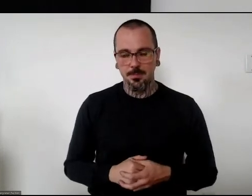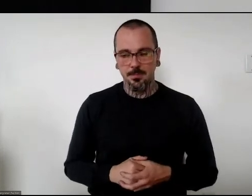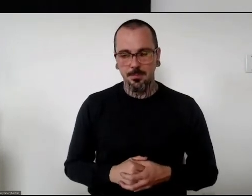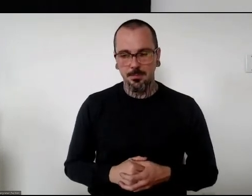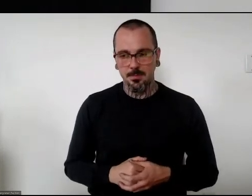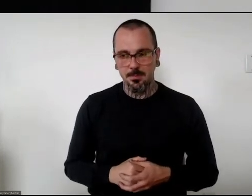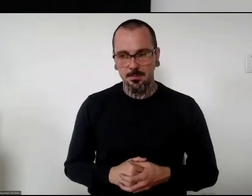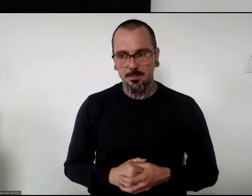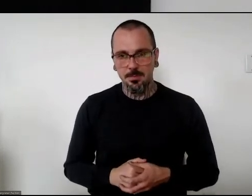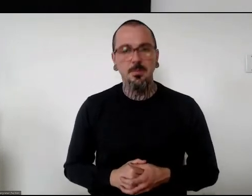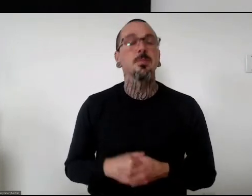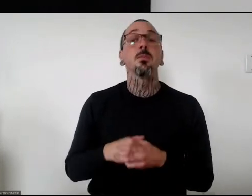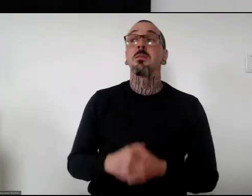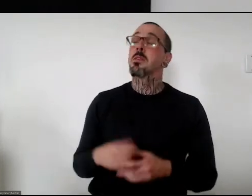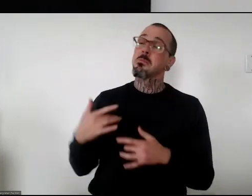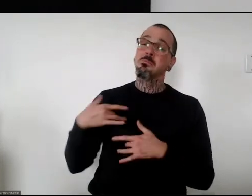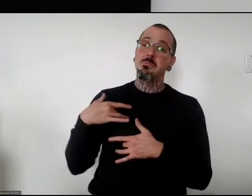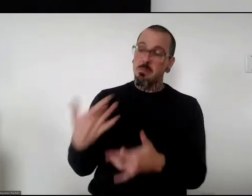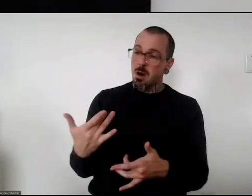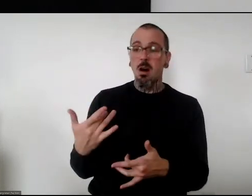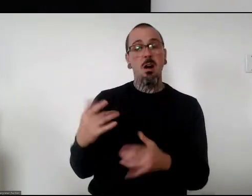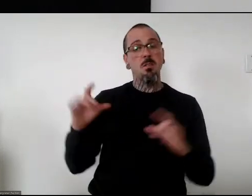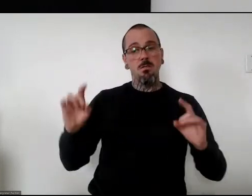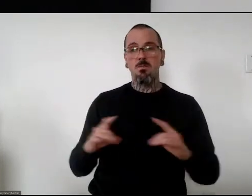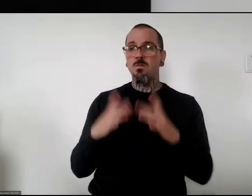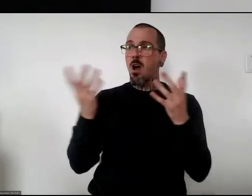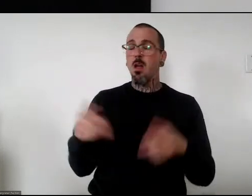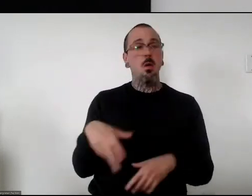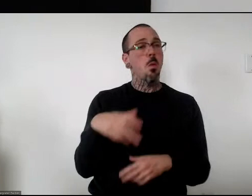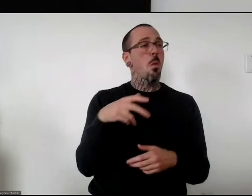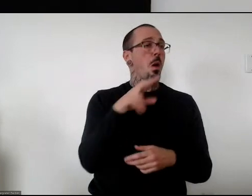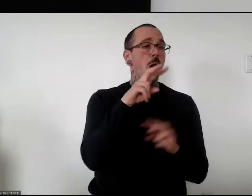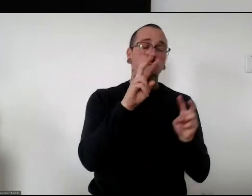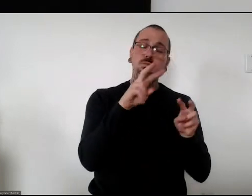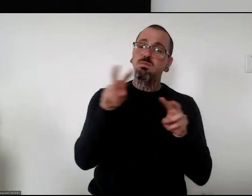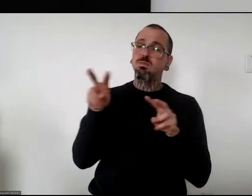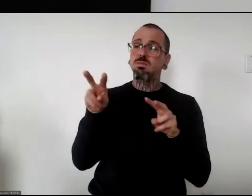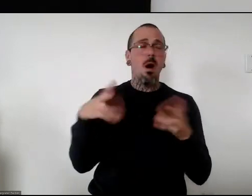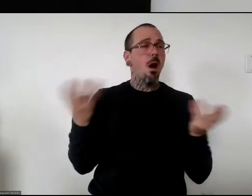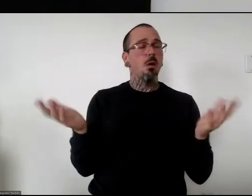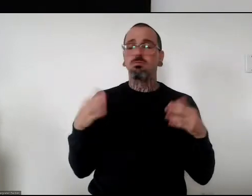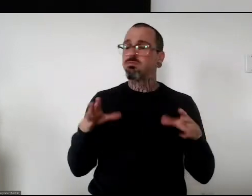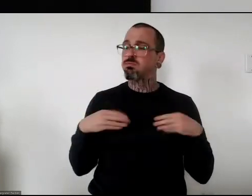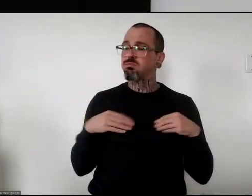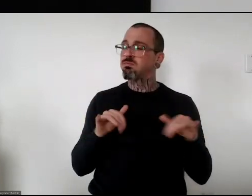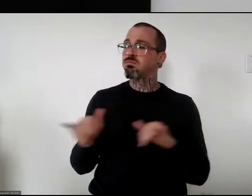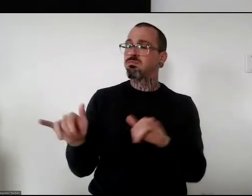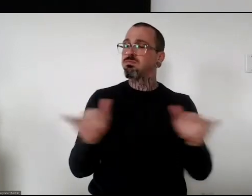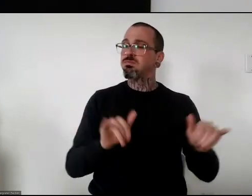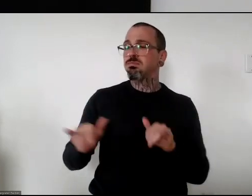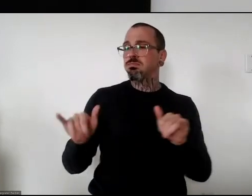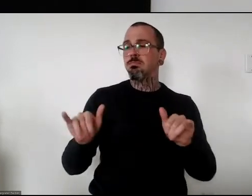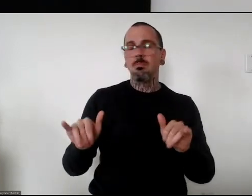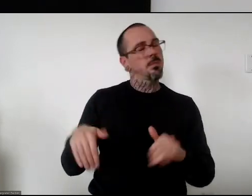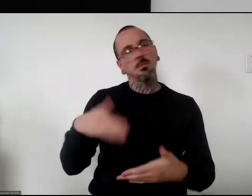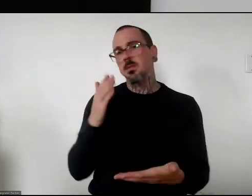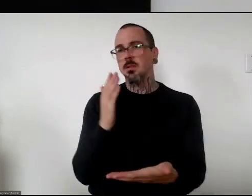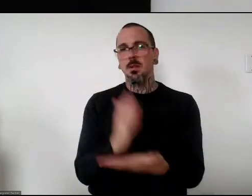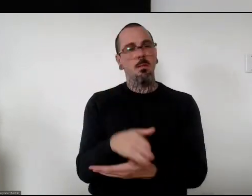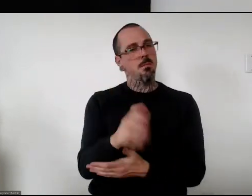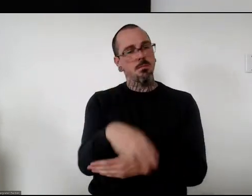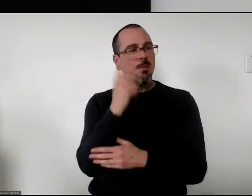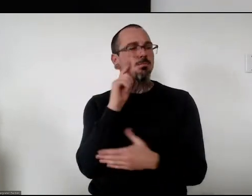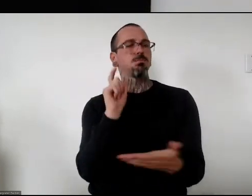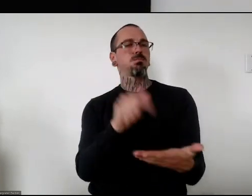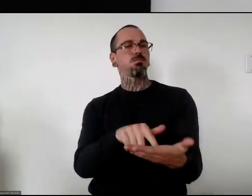normalization of violence. This includes work that directly targets men and boys and gets to the root causes of